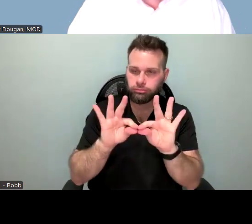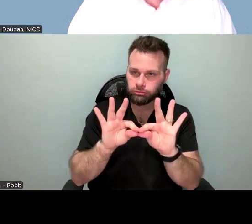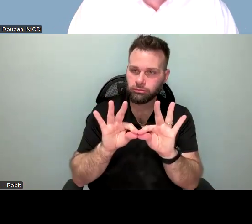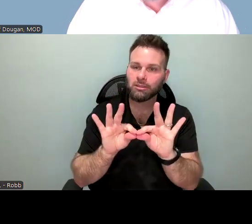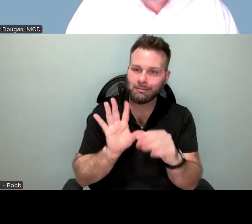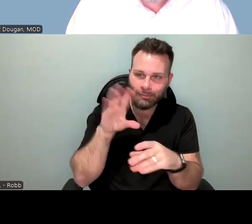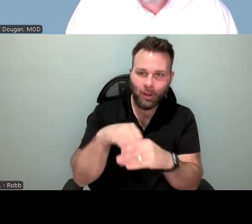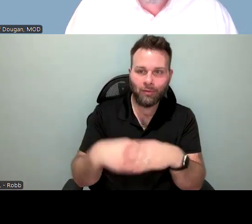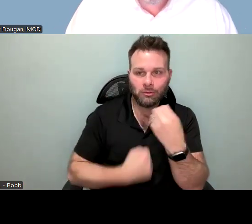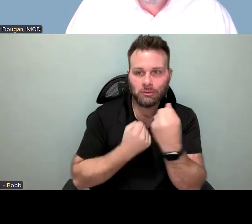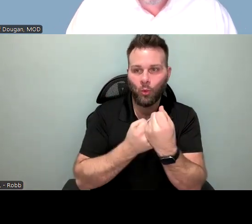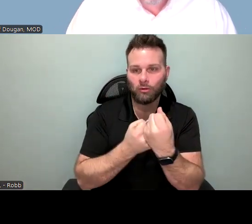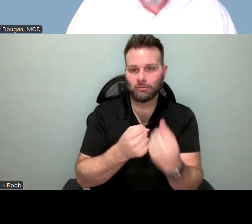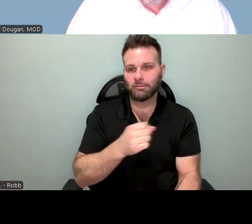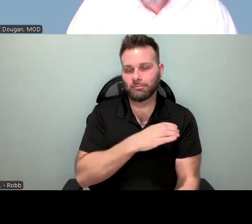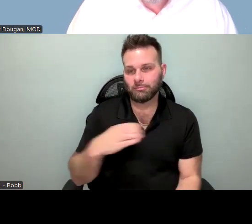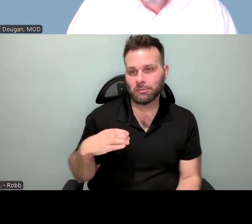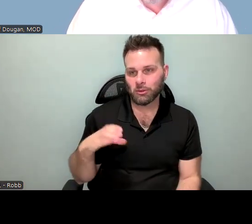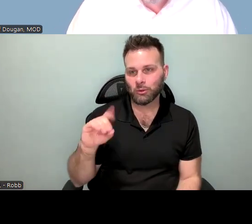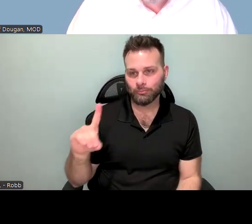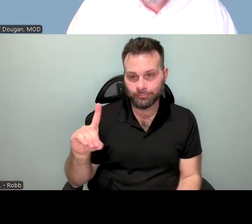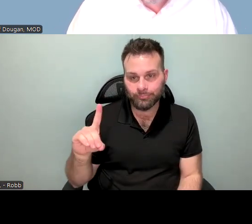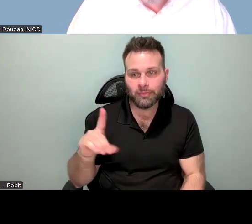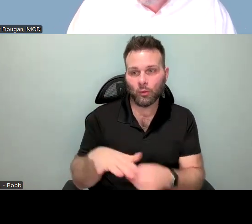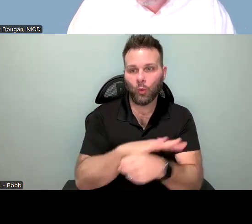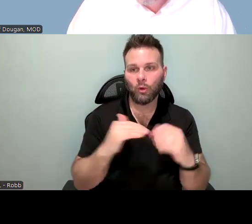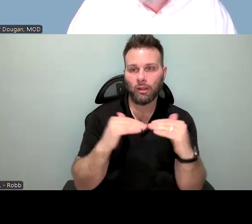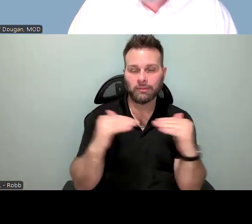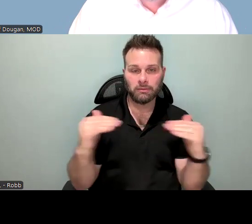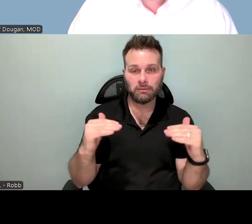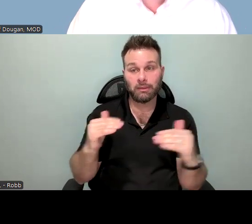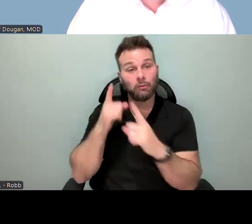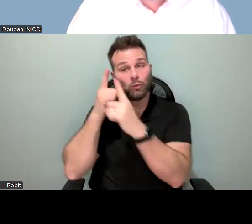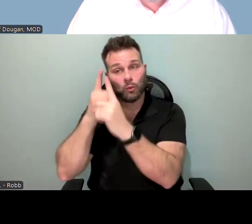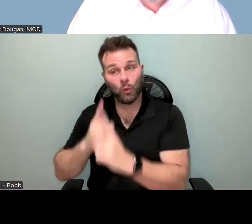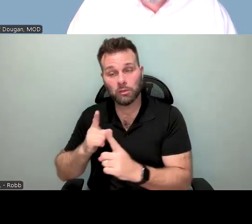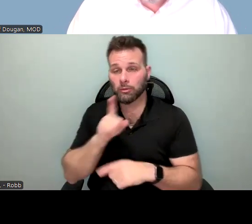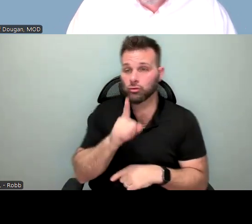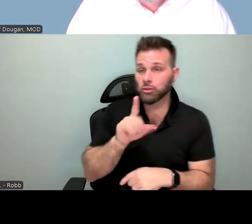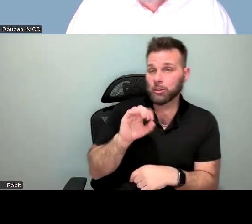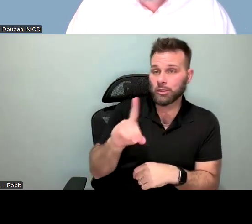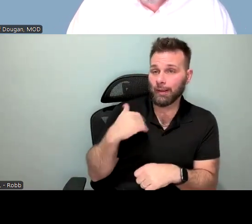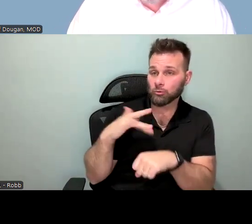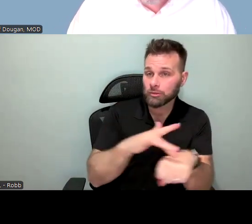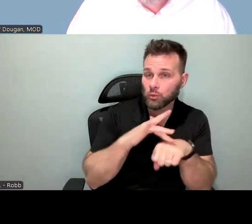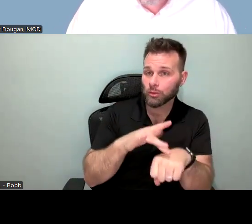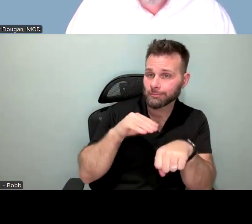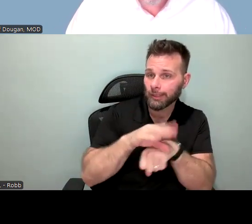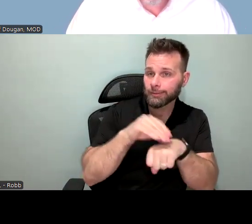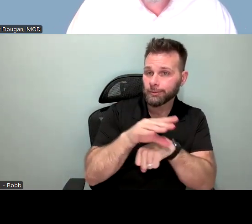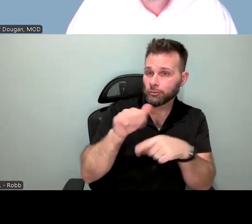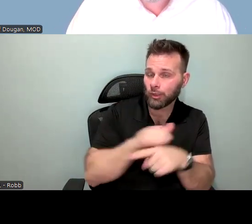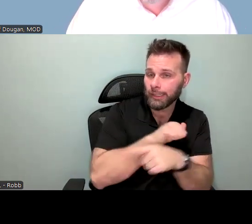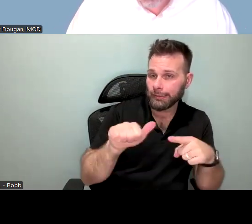commissions on disabilities at the local level. MOD goals are to ensure that each COD has the resources, the guidance, and the training that it